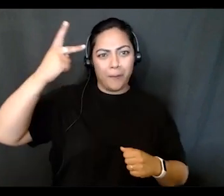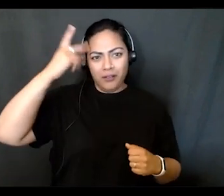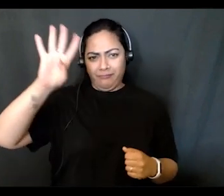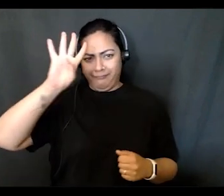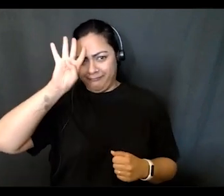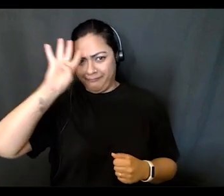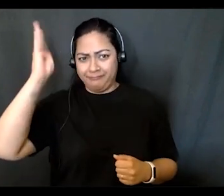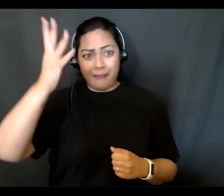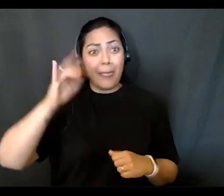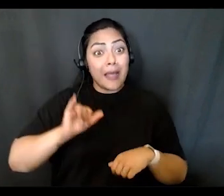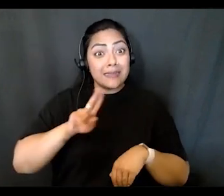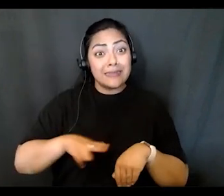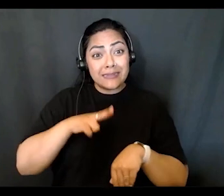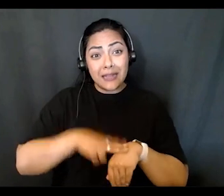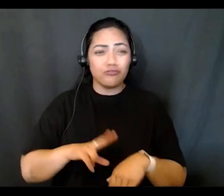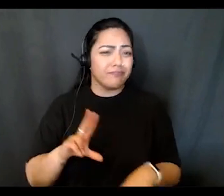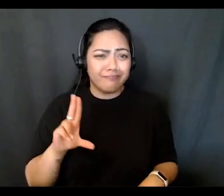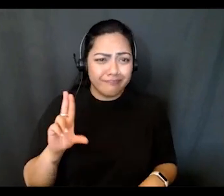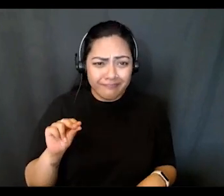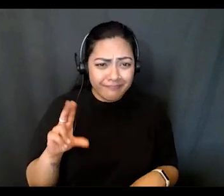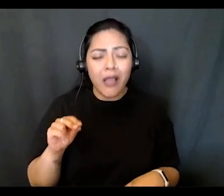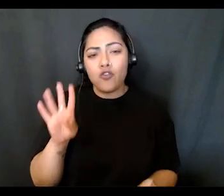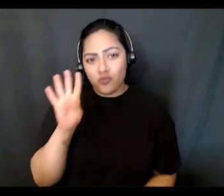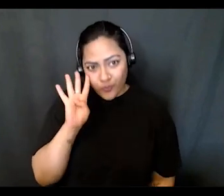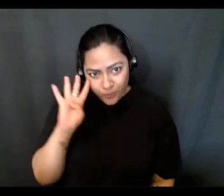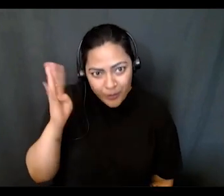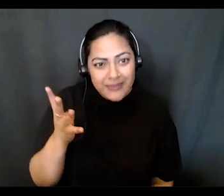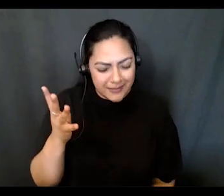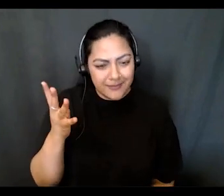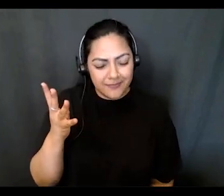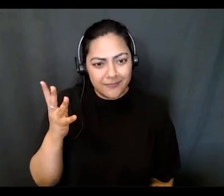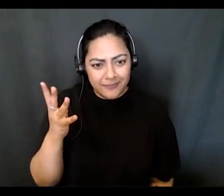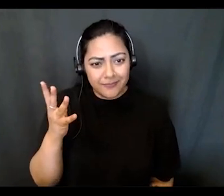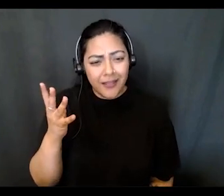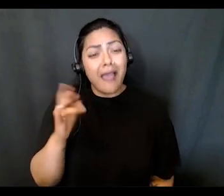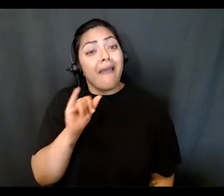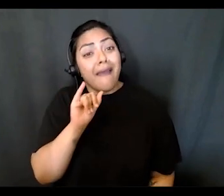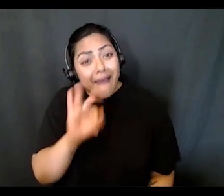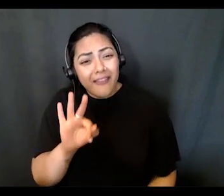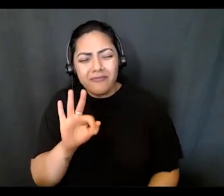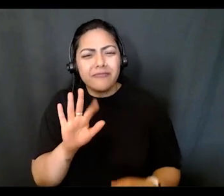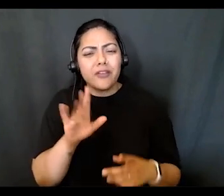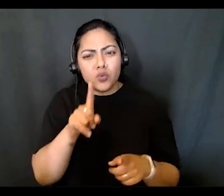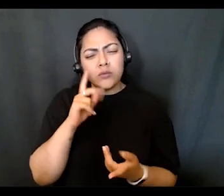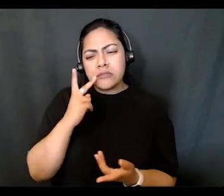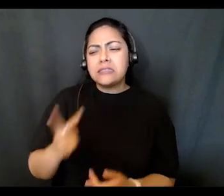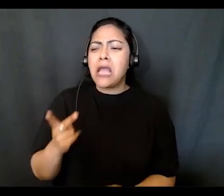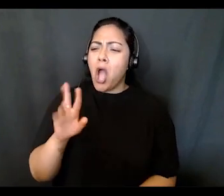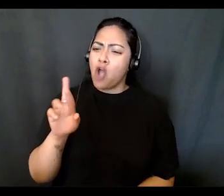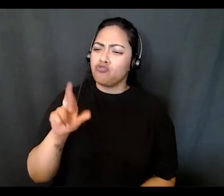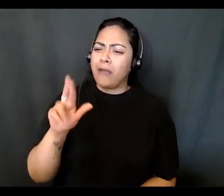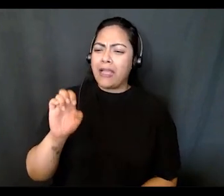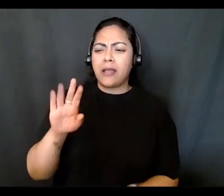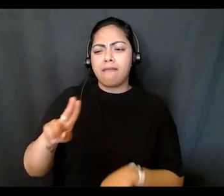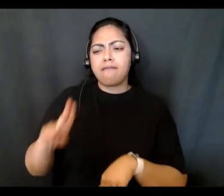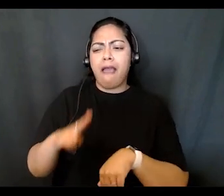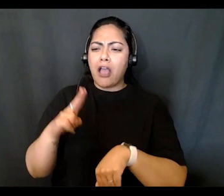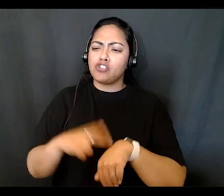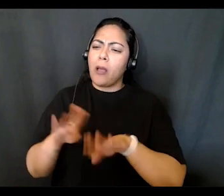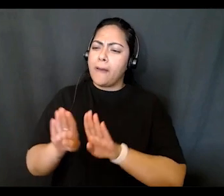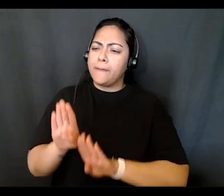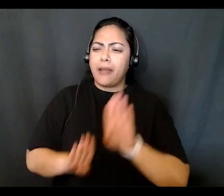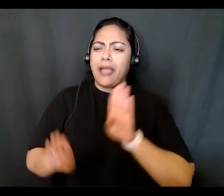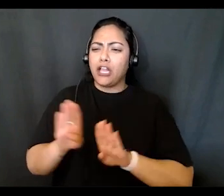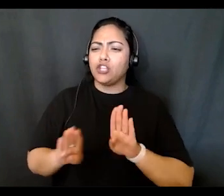thing. I think that is really important, because if we see race as biological or as a natural phenomenon, then when we